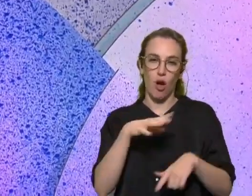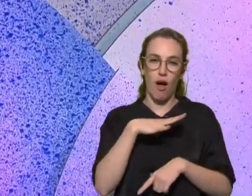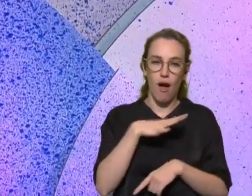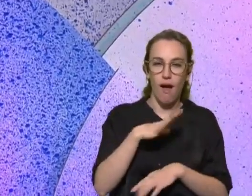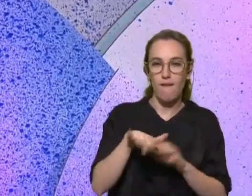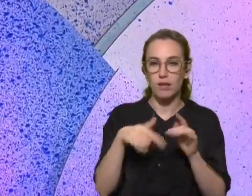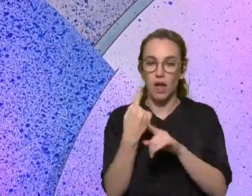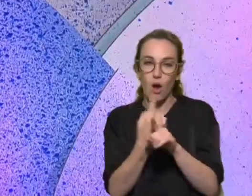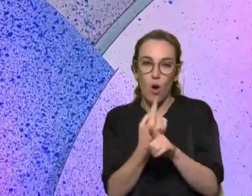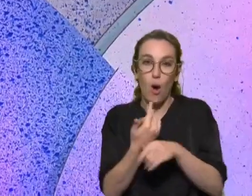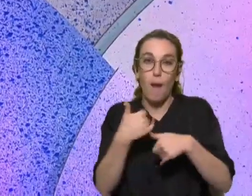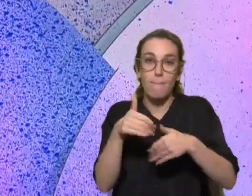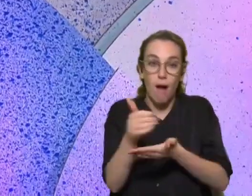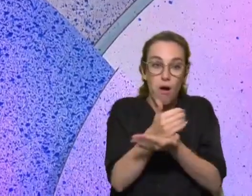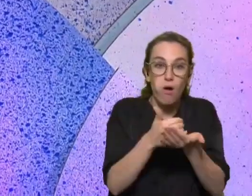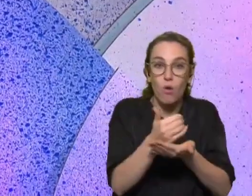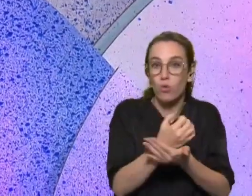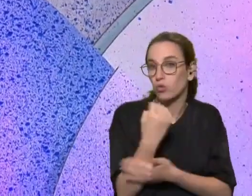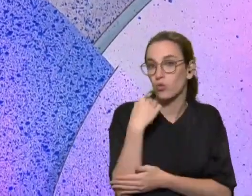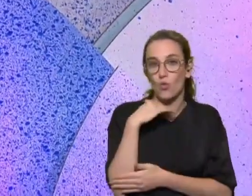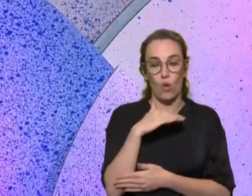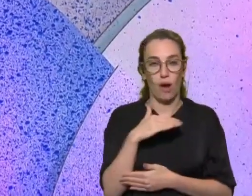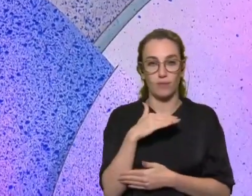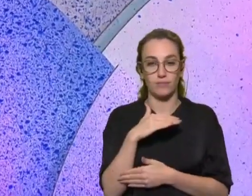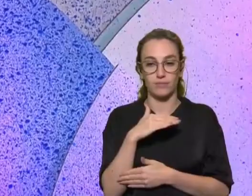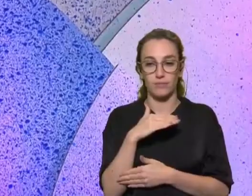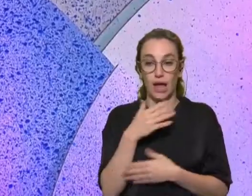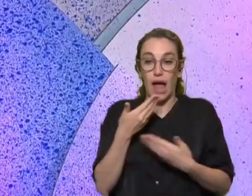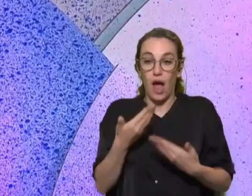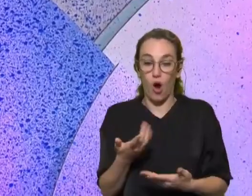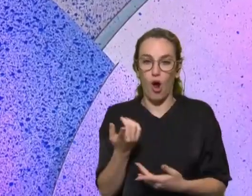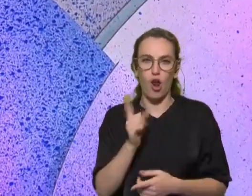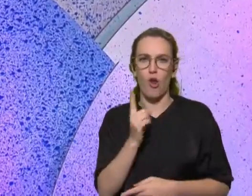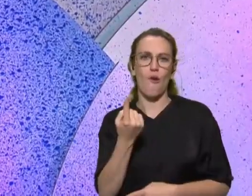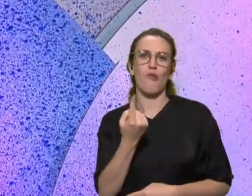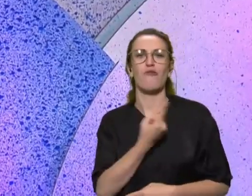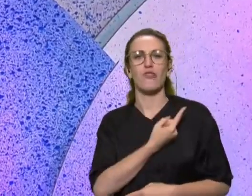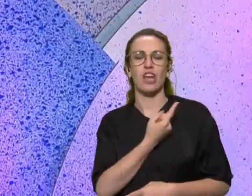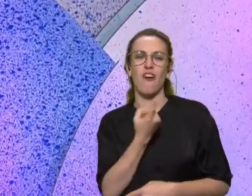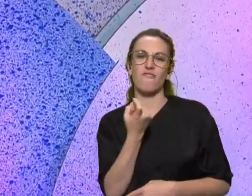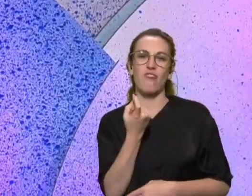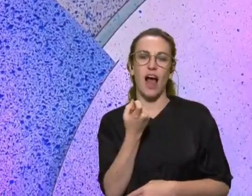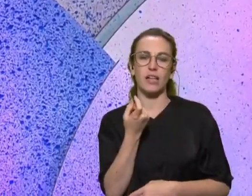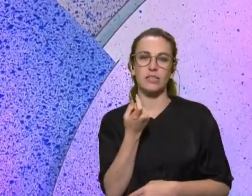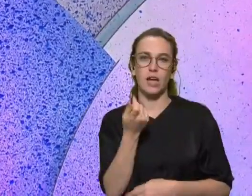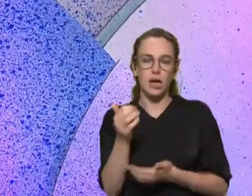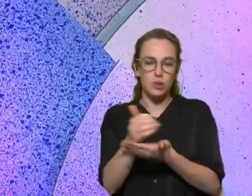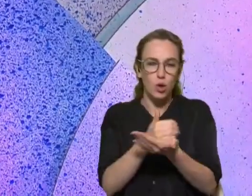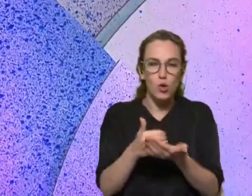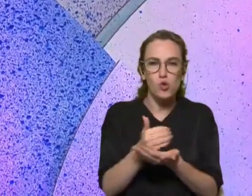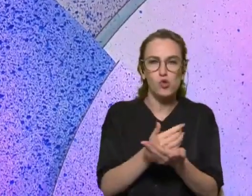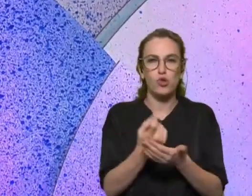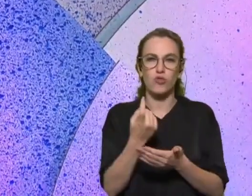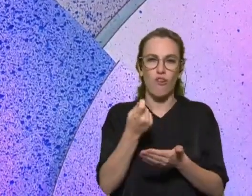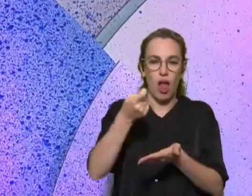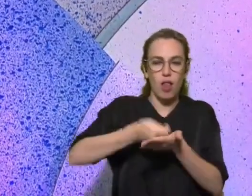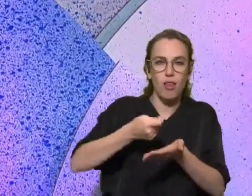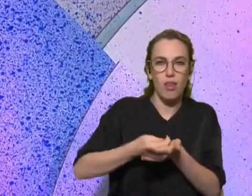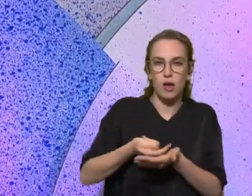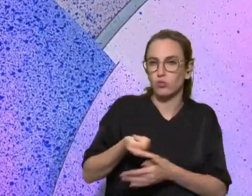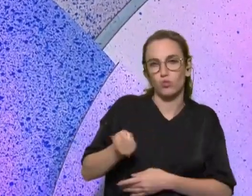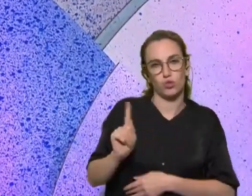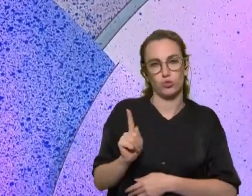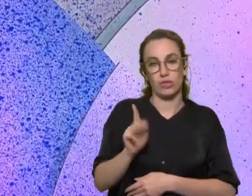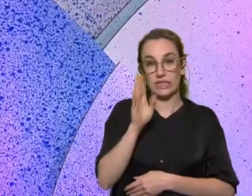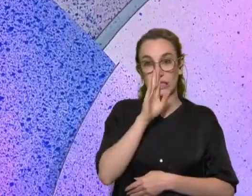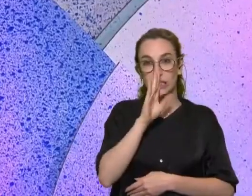to do things, but we don't have the resources to do them. And in this thing, I don't think it should be due to lack of financial